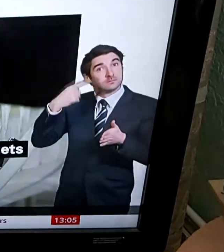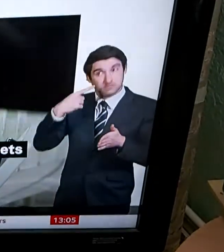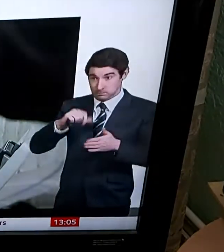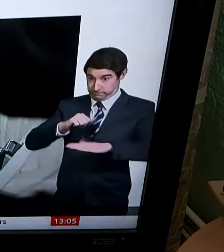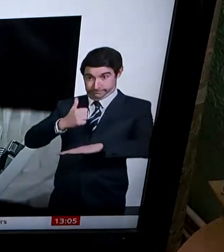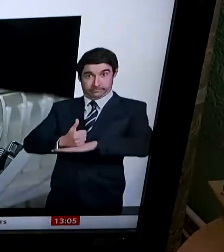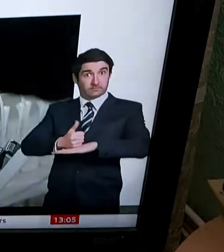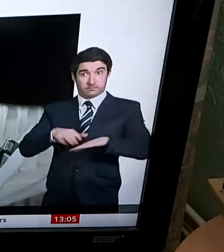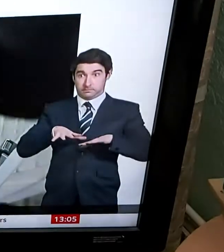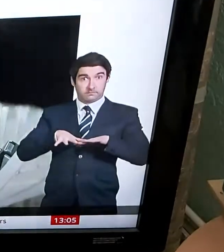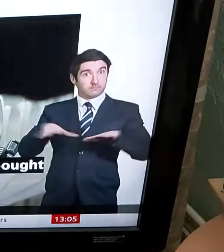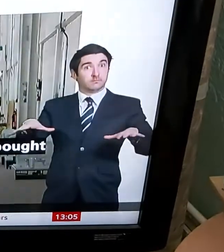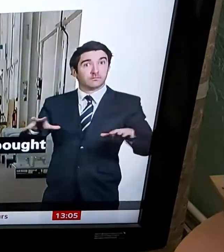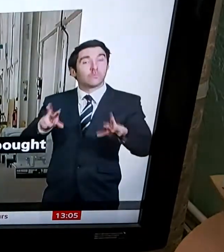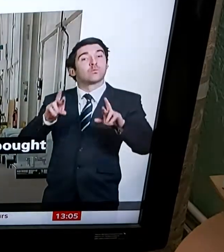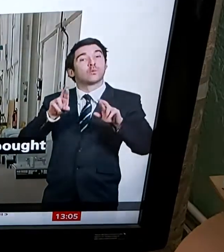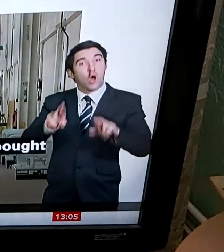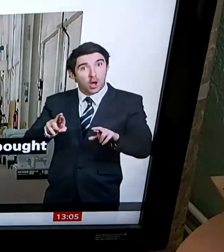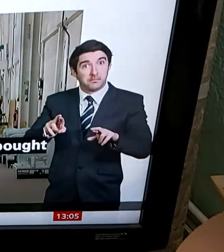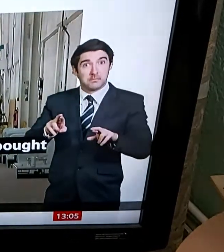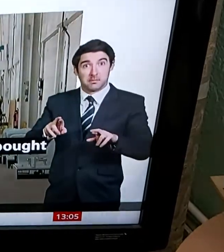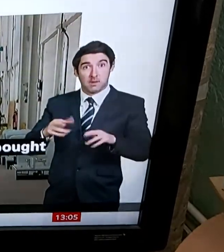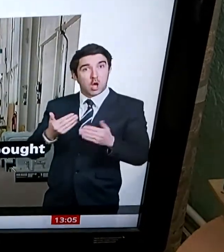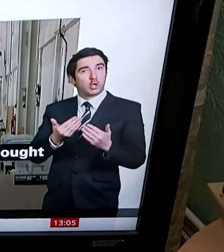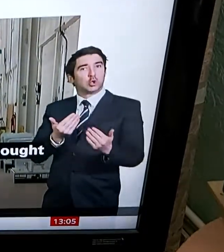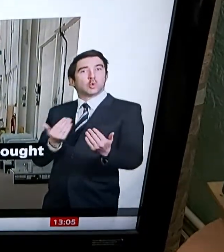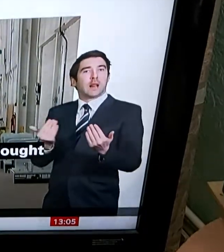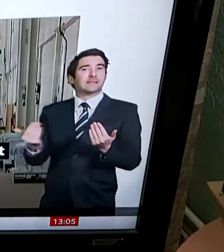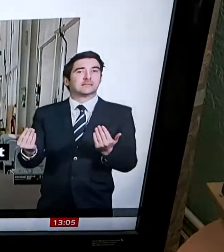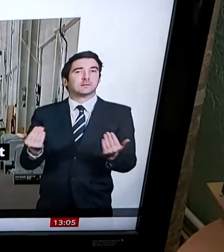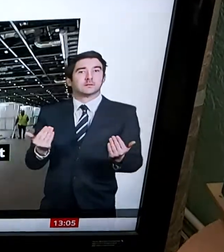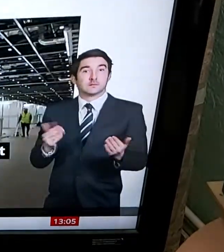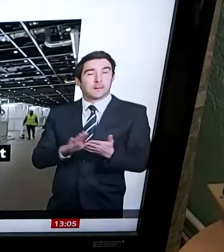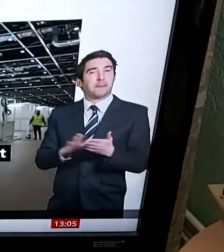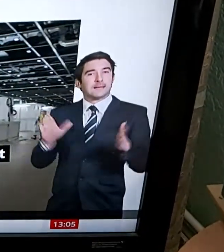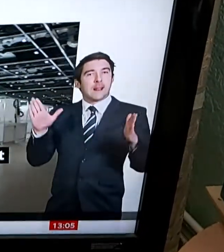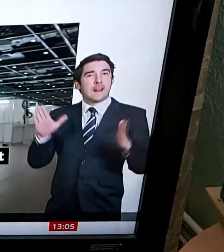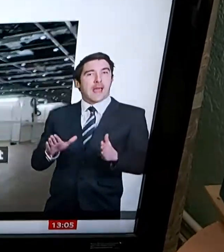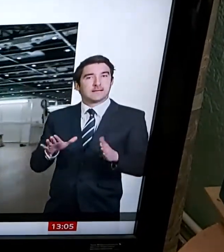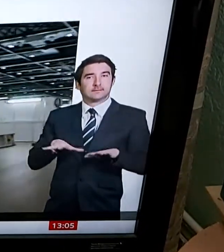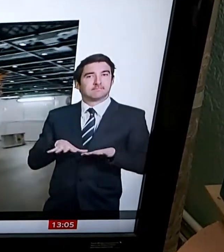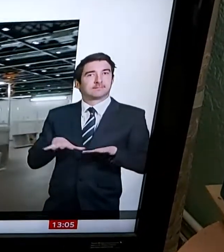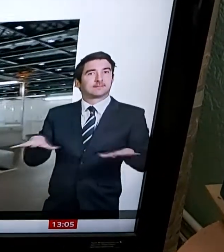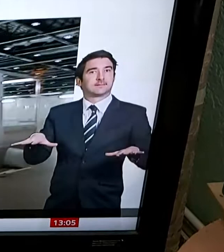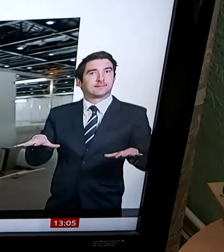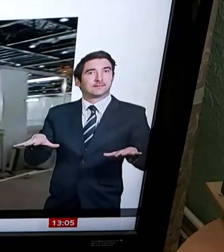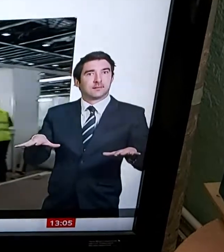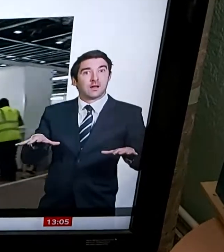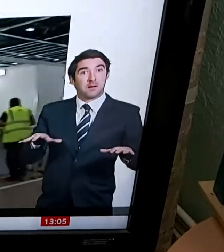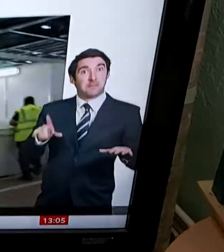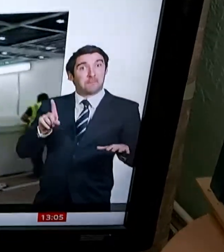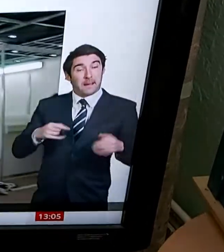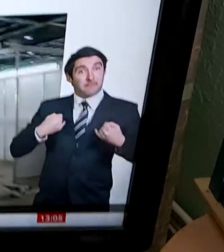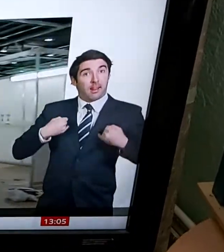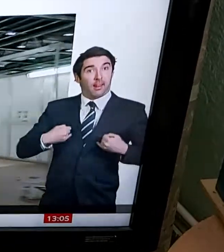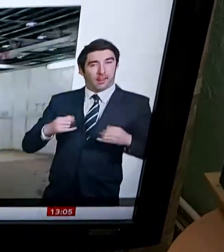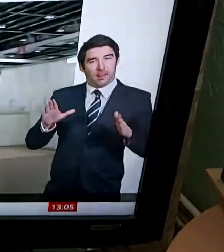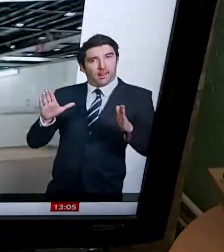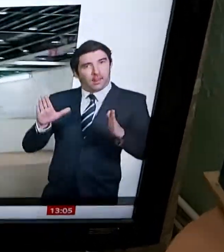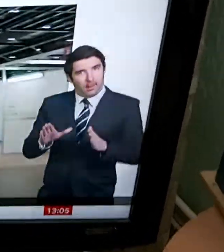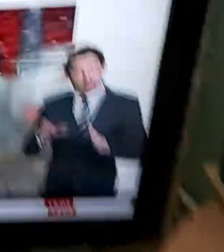to ensure that frontline staff have all they need to save lives. Palab Ghosh, BBC News.